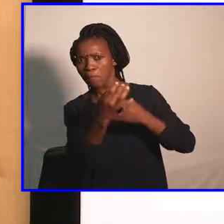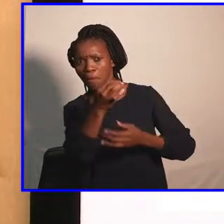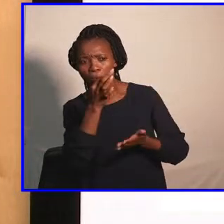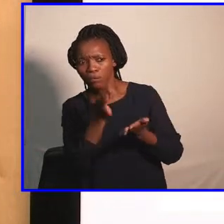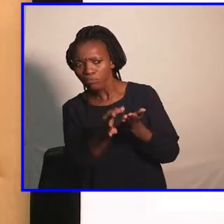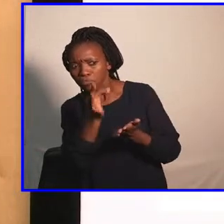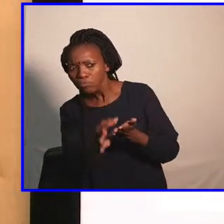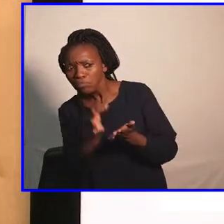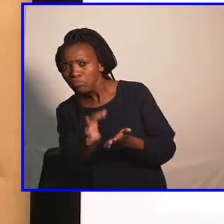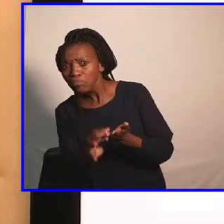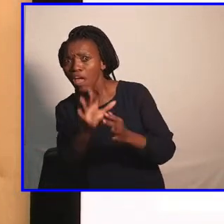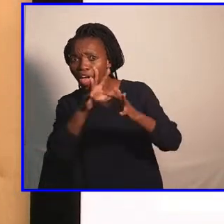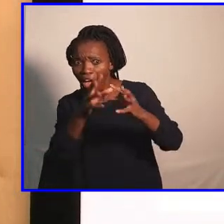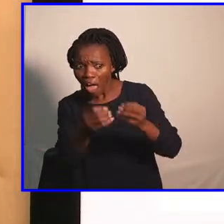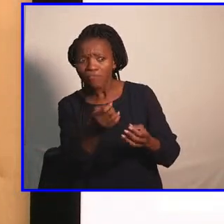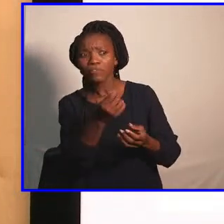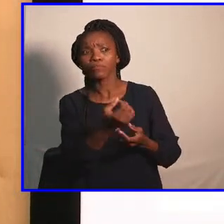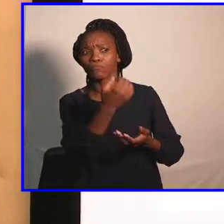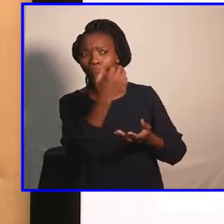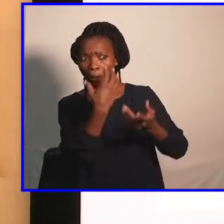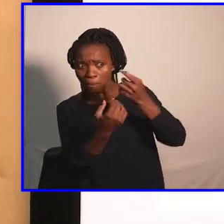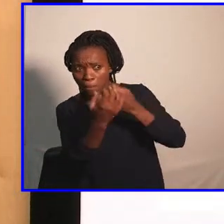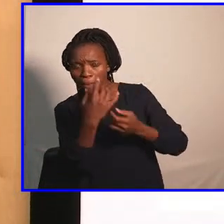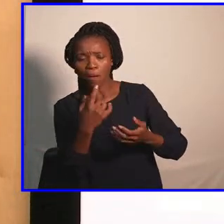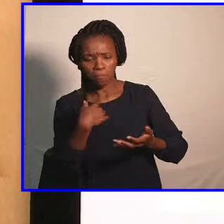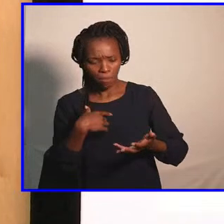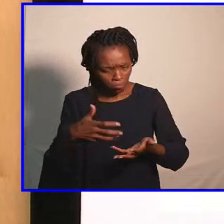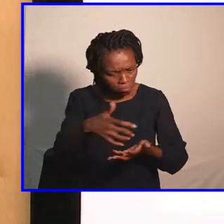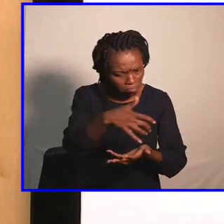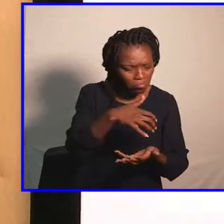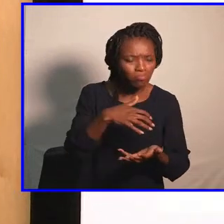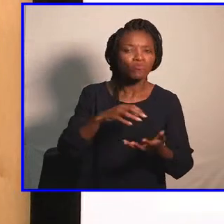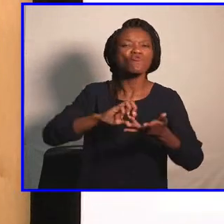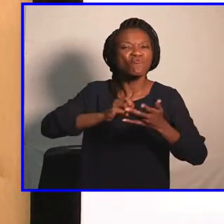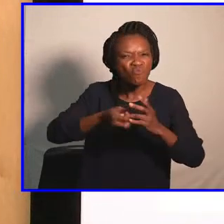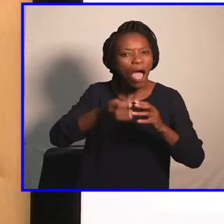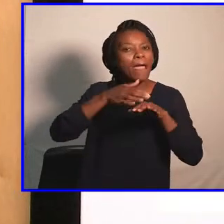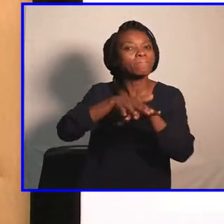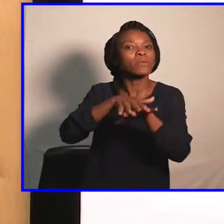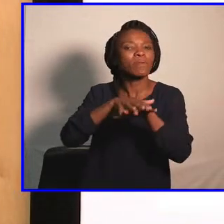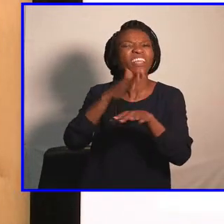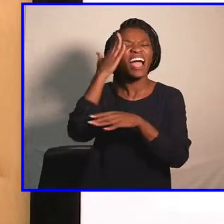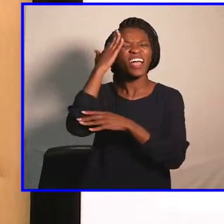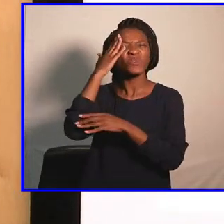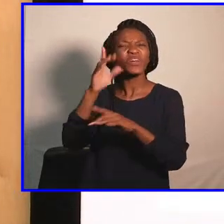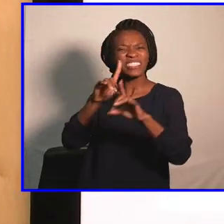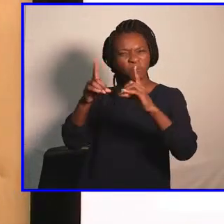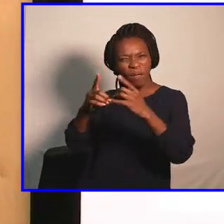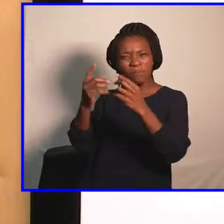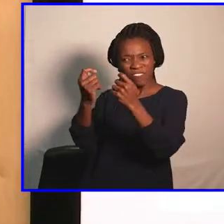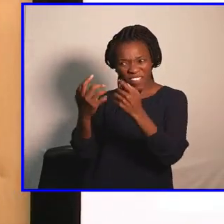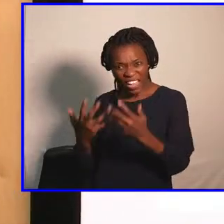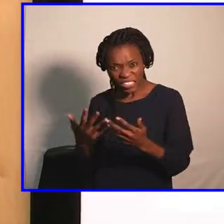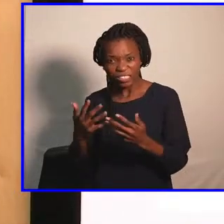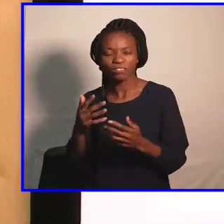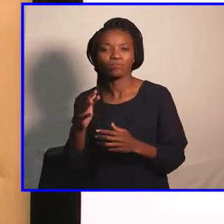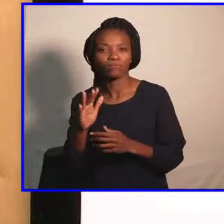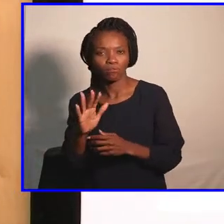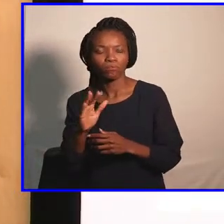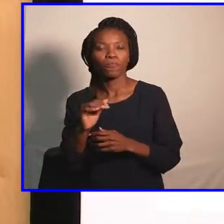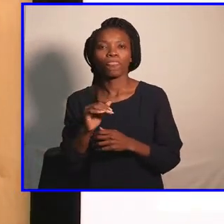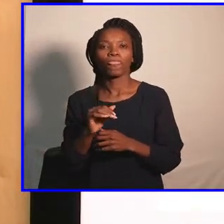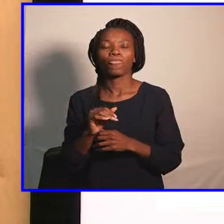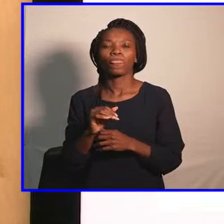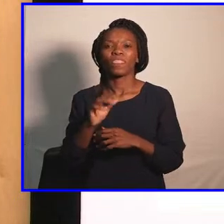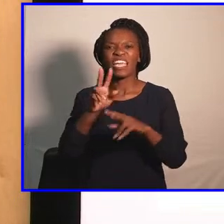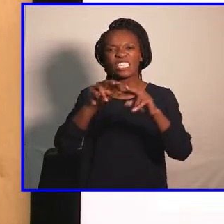Nugent Commission of Inquiry. I know that the Ministry of Finance itself,